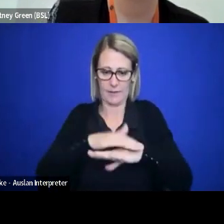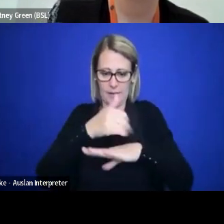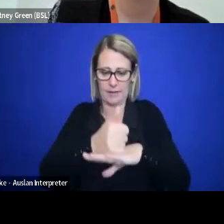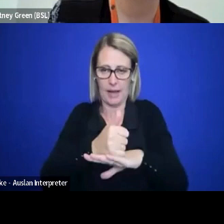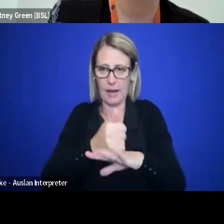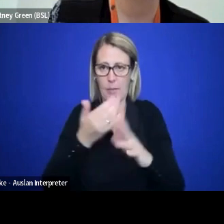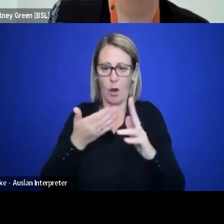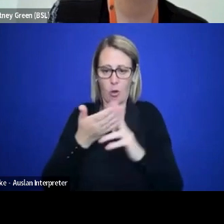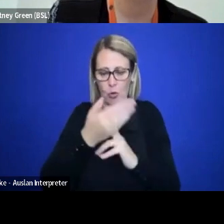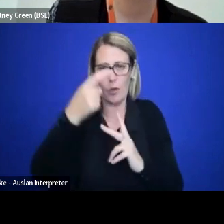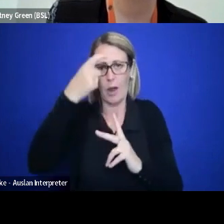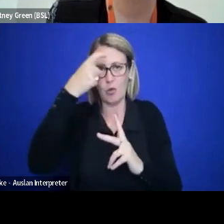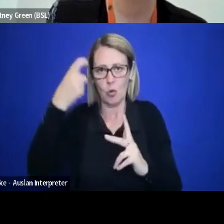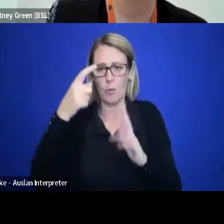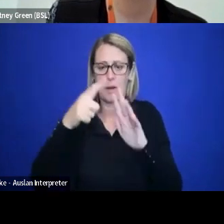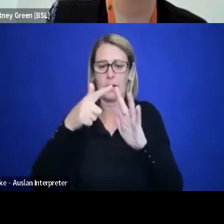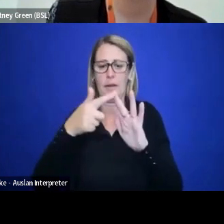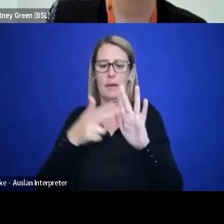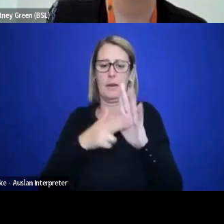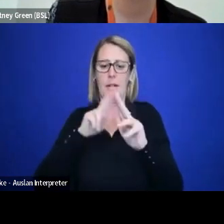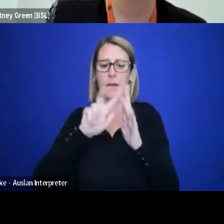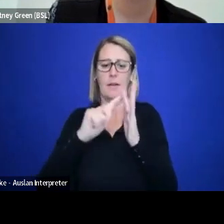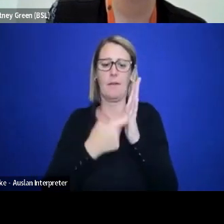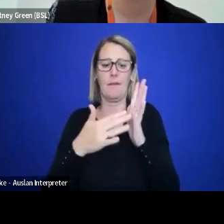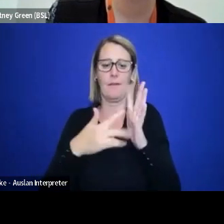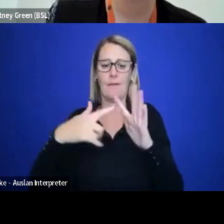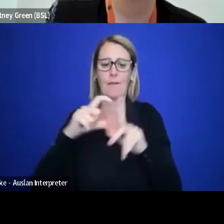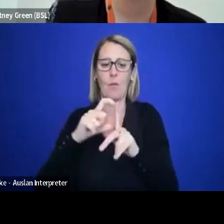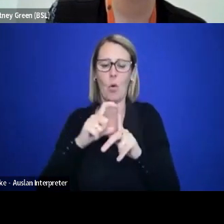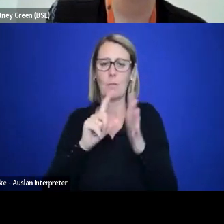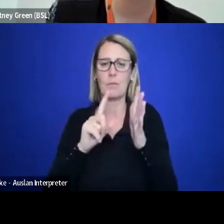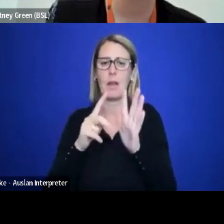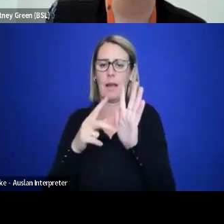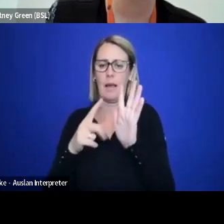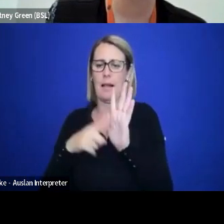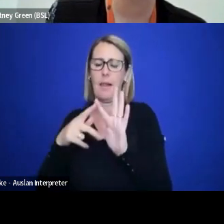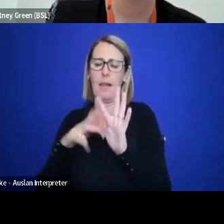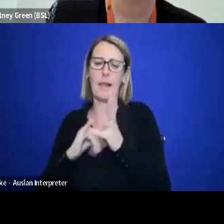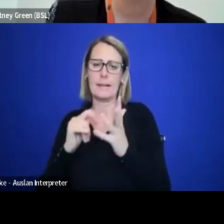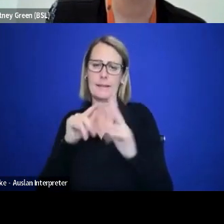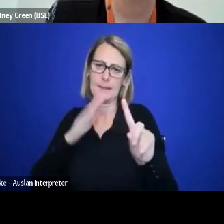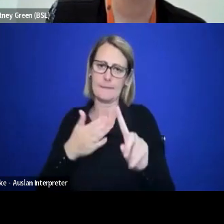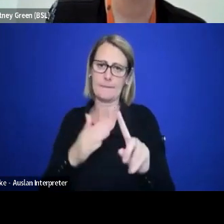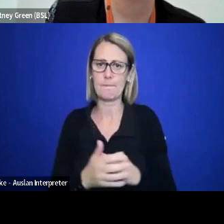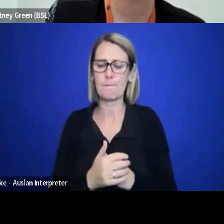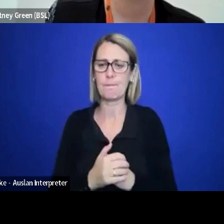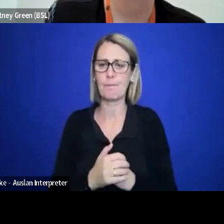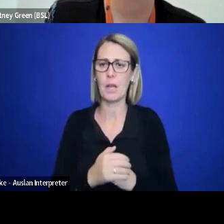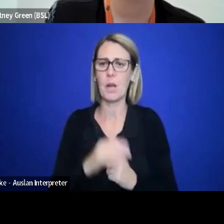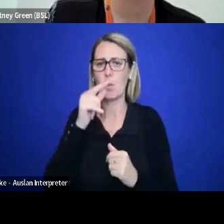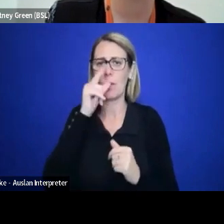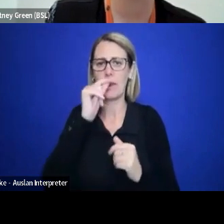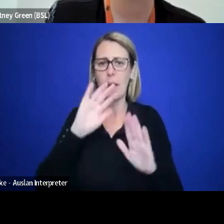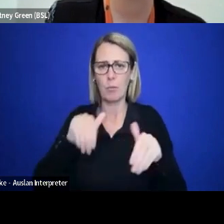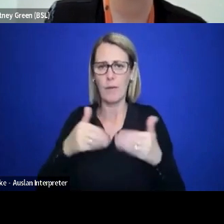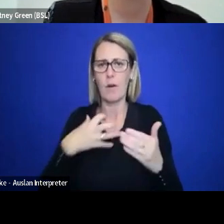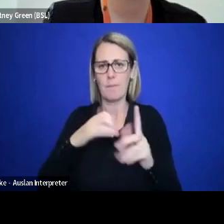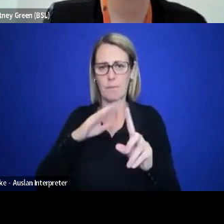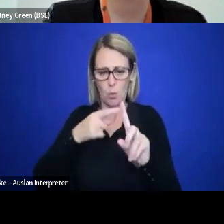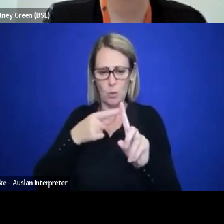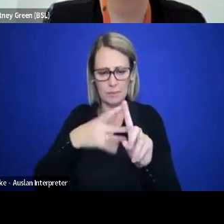through that trauma-informed lens, which is easier when we're able to offer it in a more specialist context